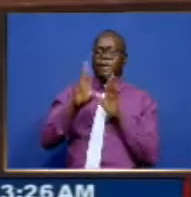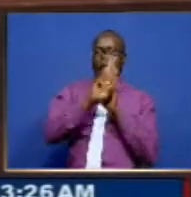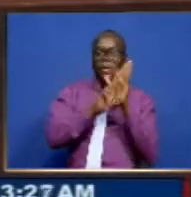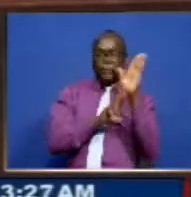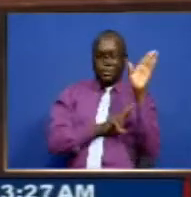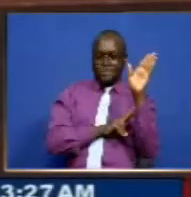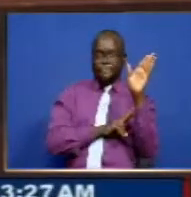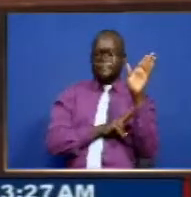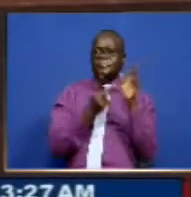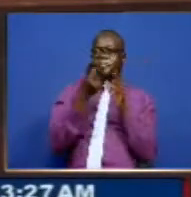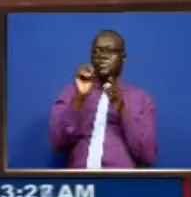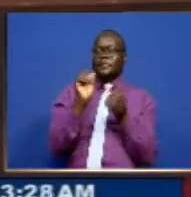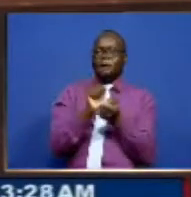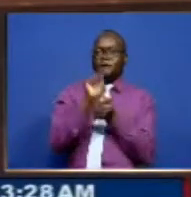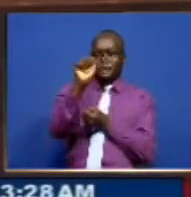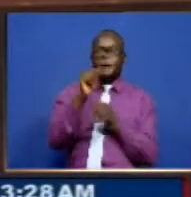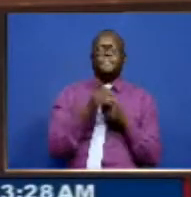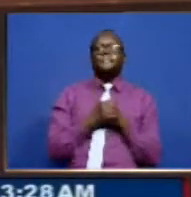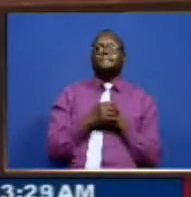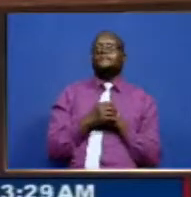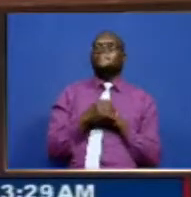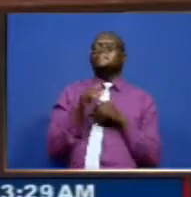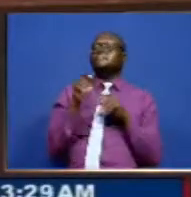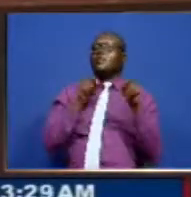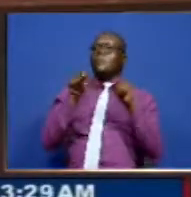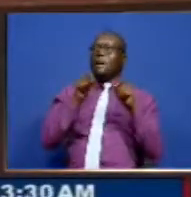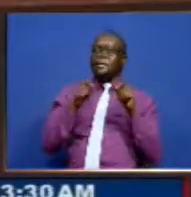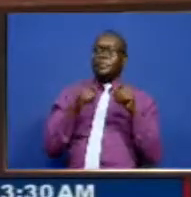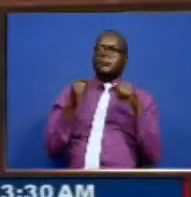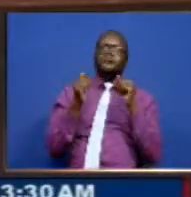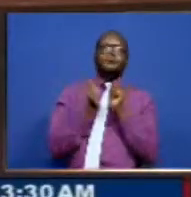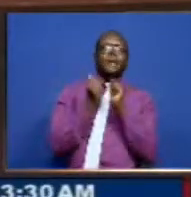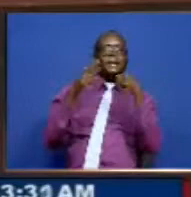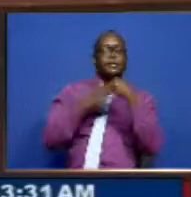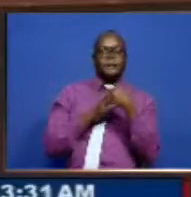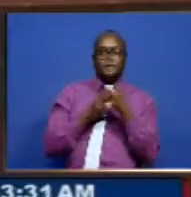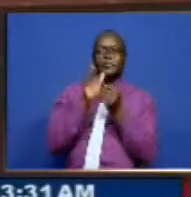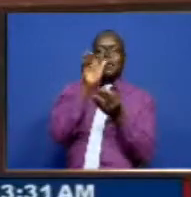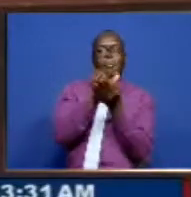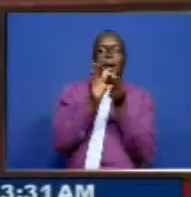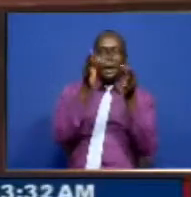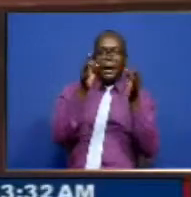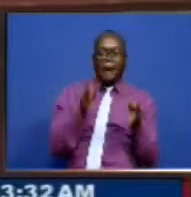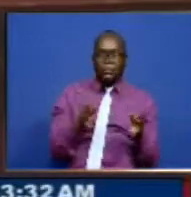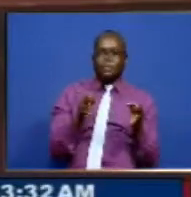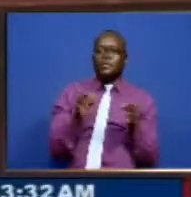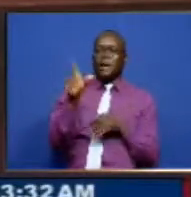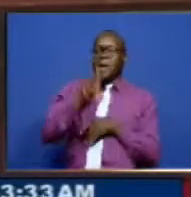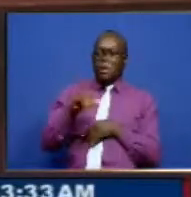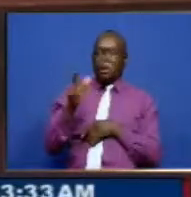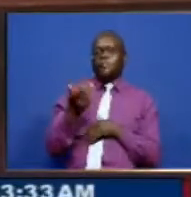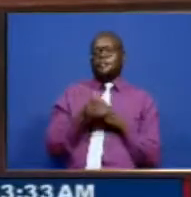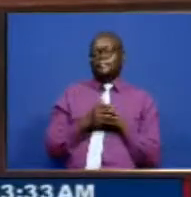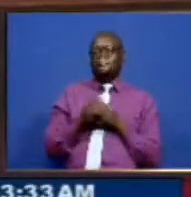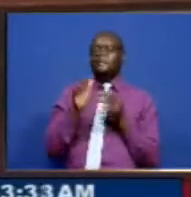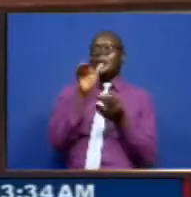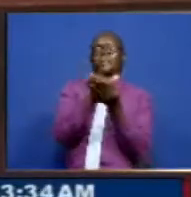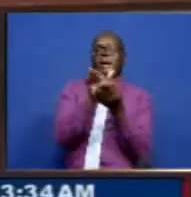Regulations 2015 by operating 19 bank accounts in local commercial banks.